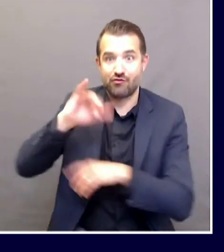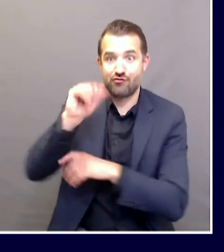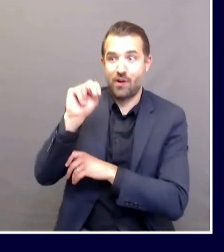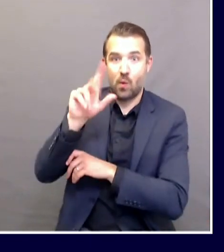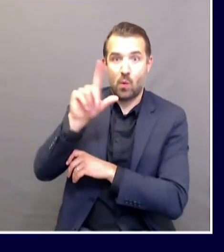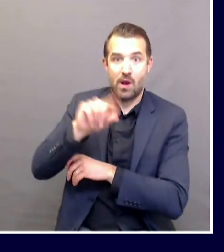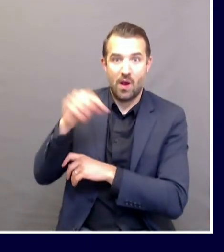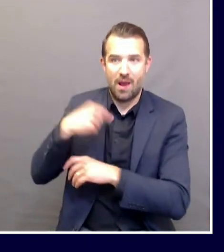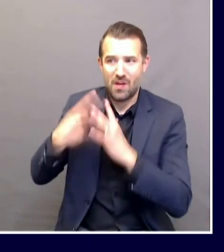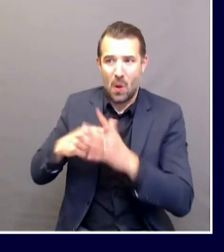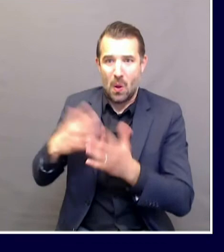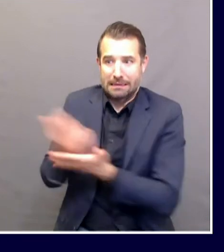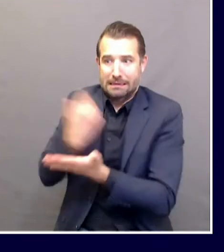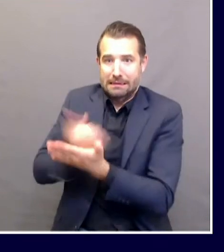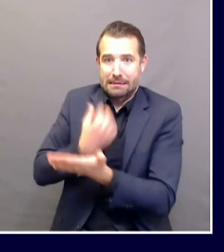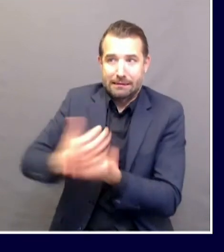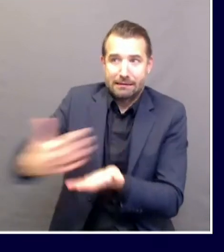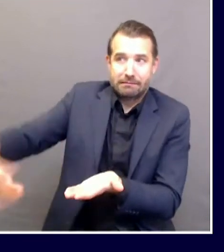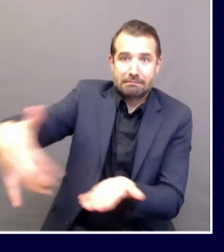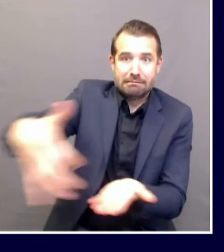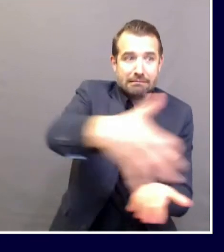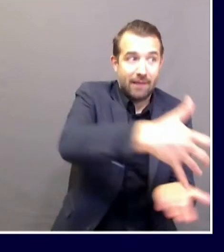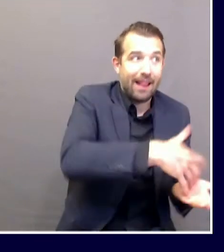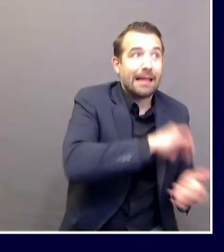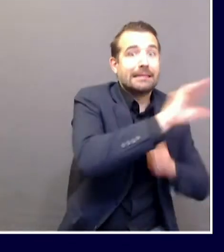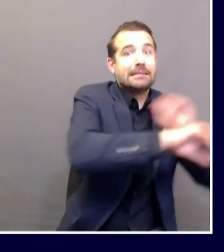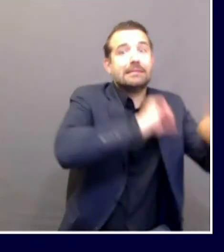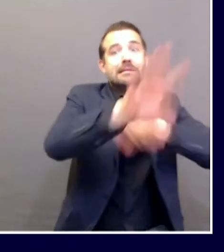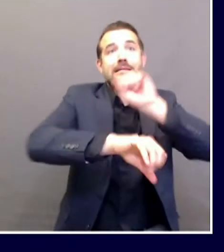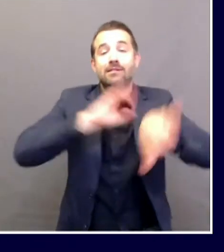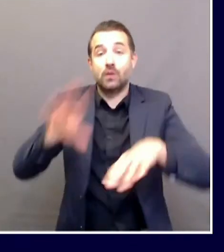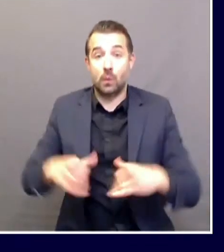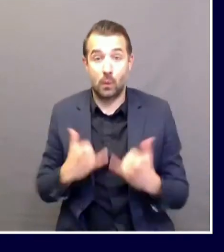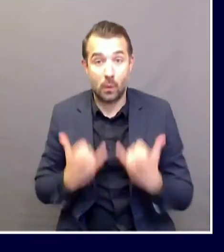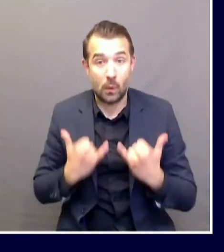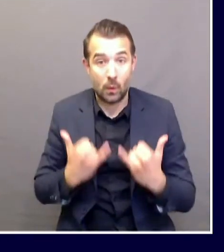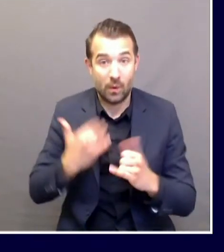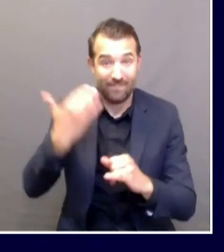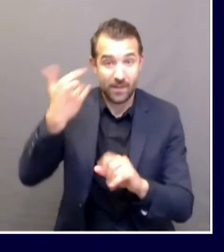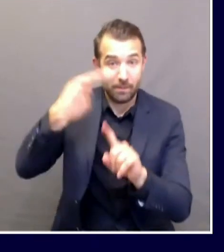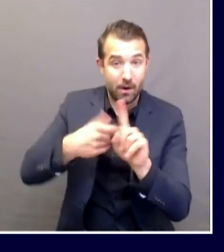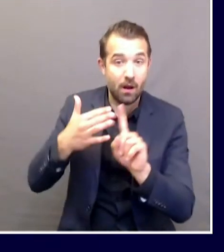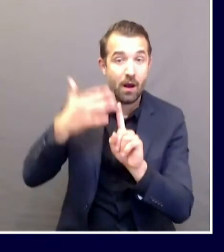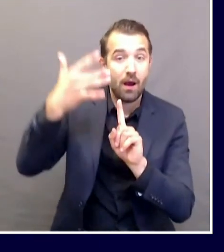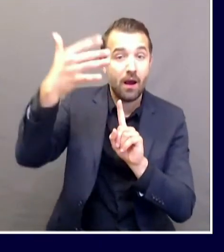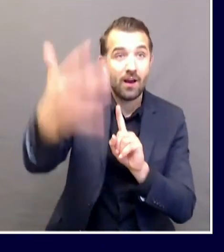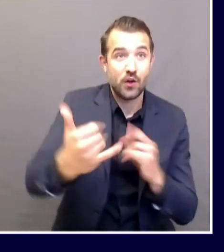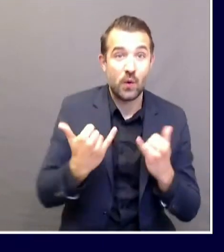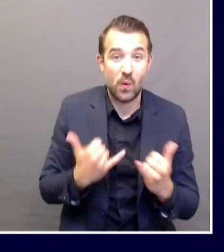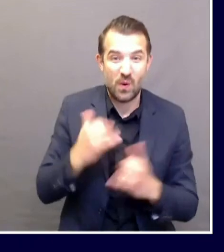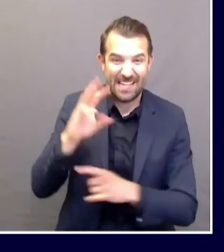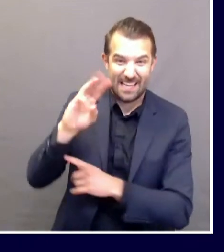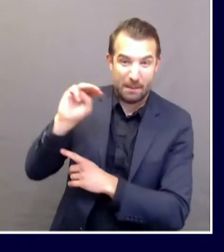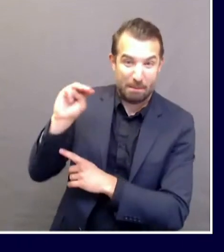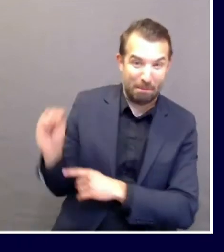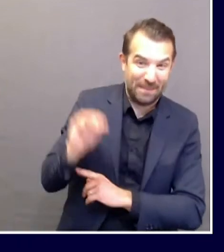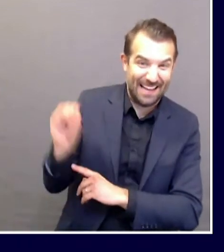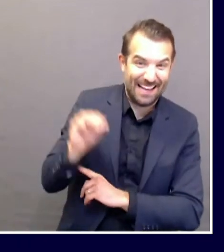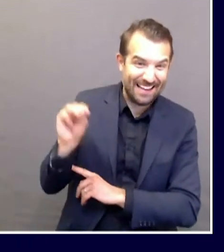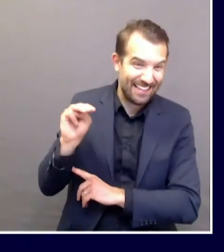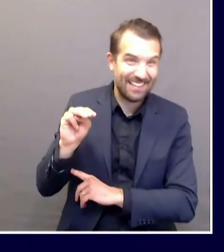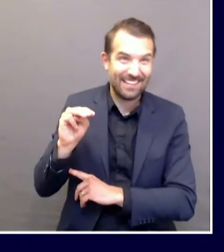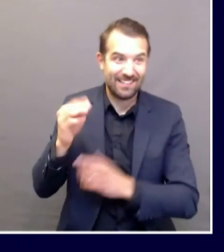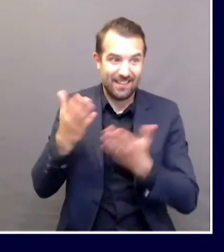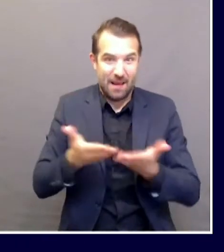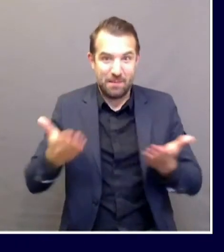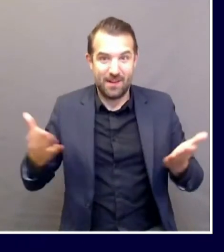of PPE that we've delivered to healthcare providers, EMS clinicians, nursing homes across the state.